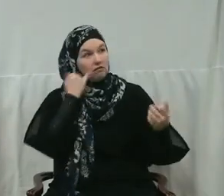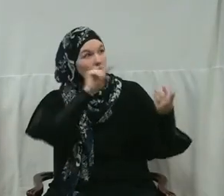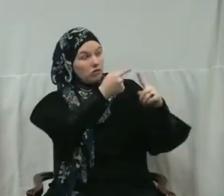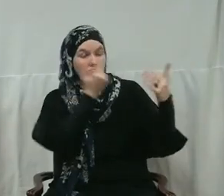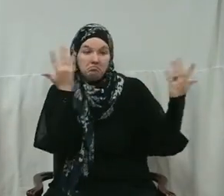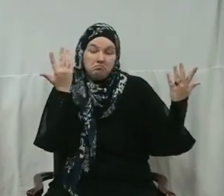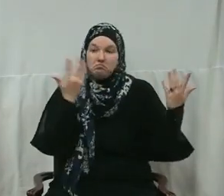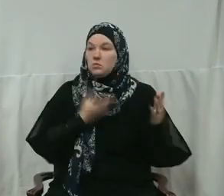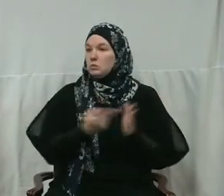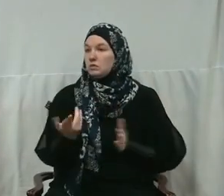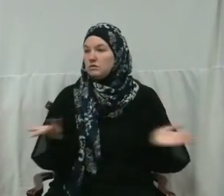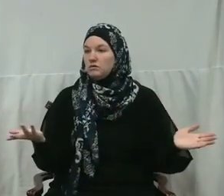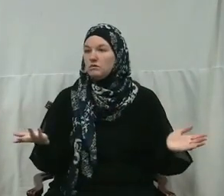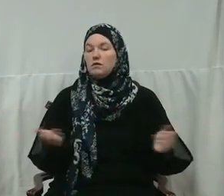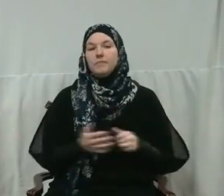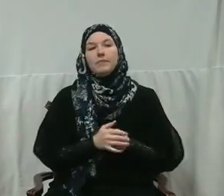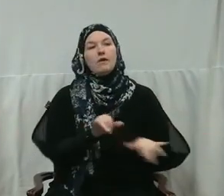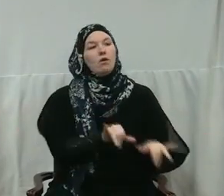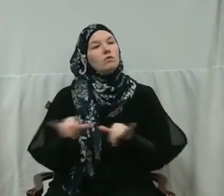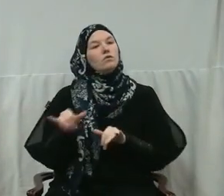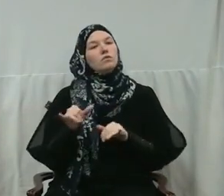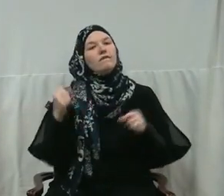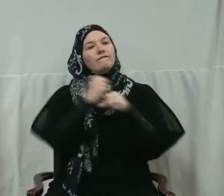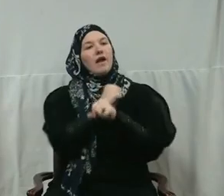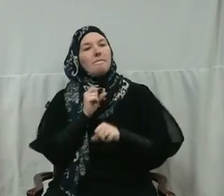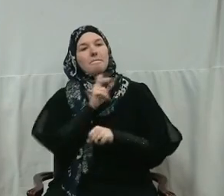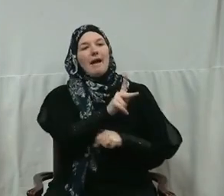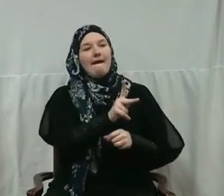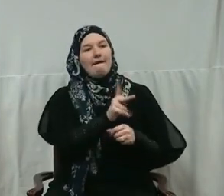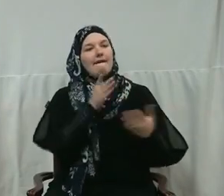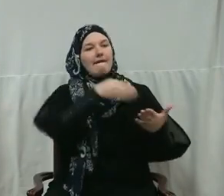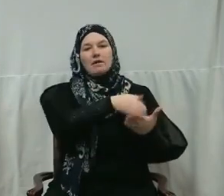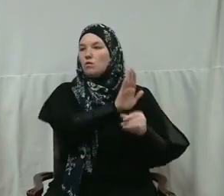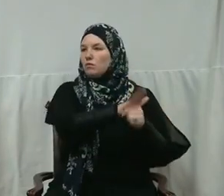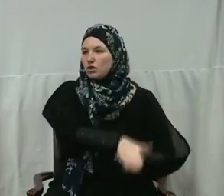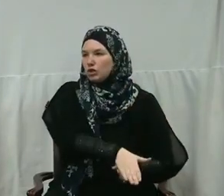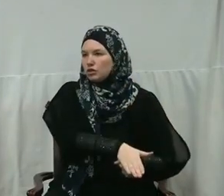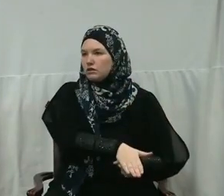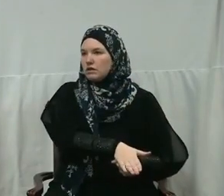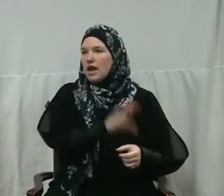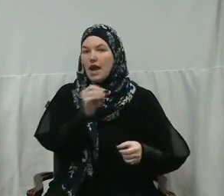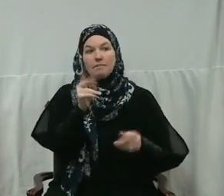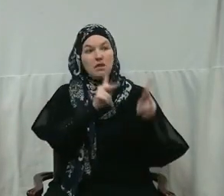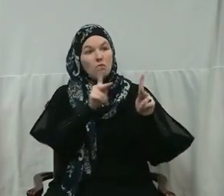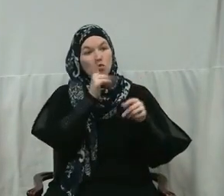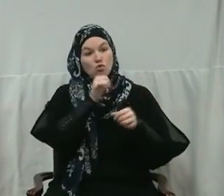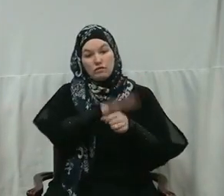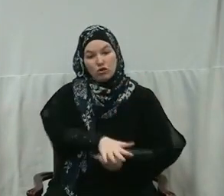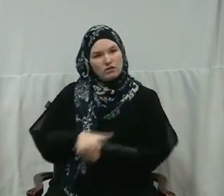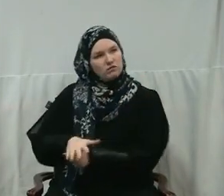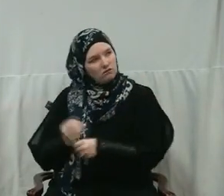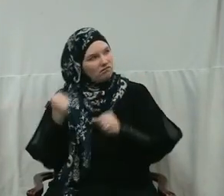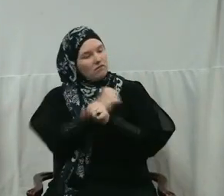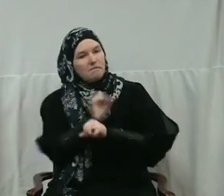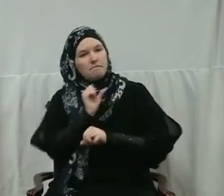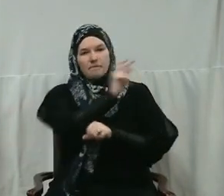Also, to fight back against oppression and the oppressors by all